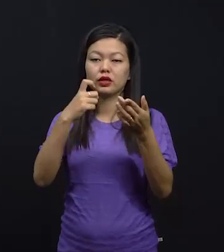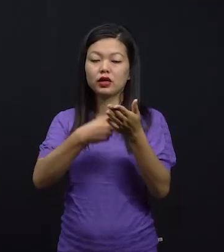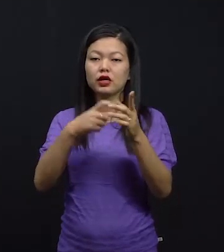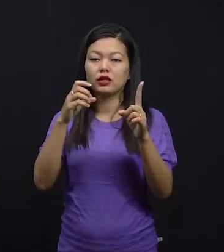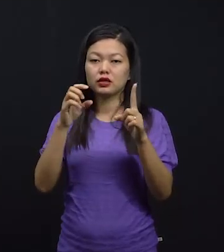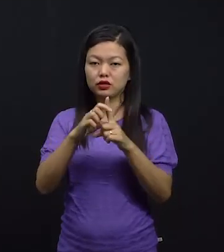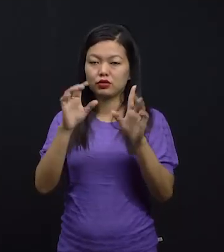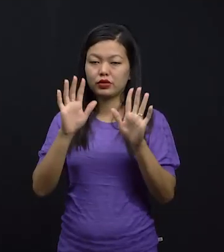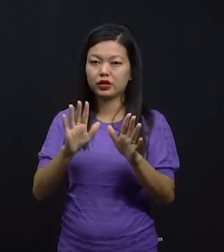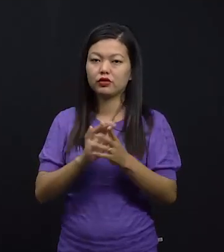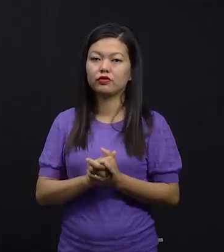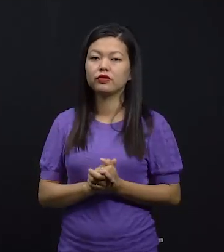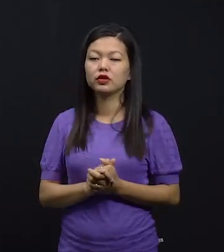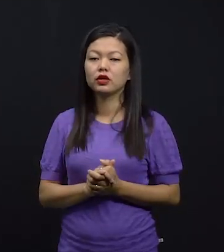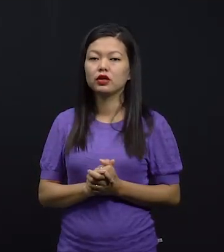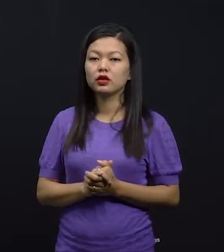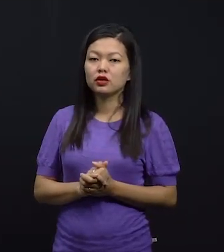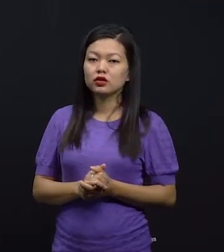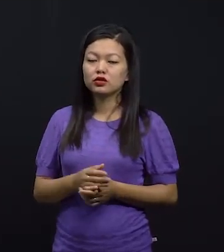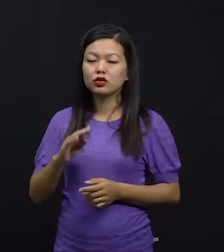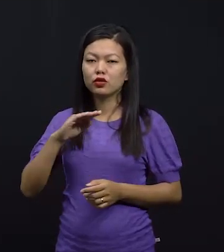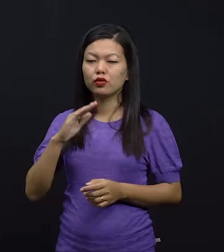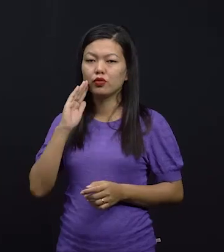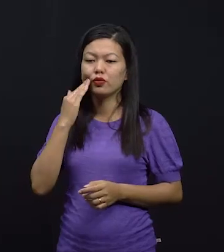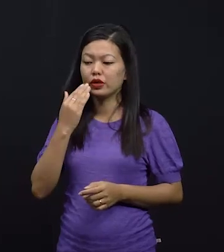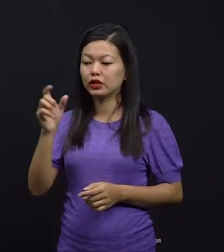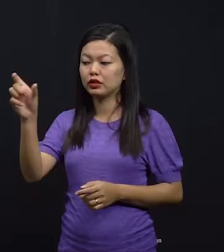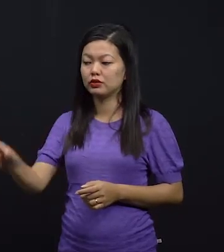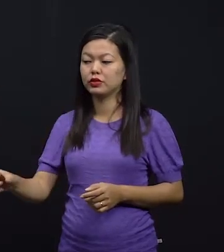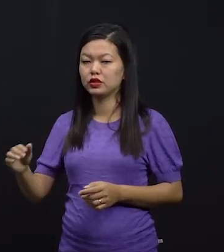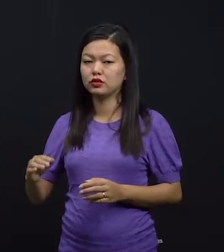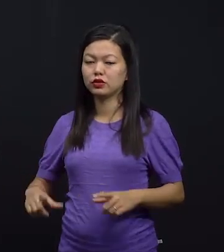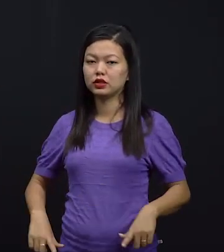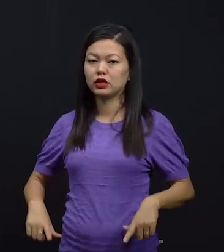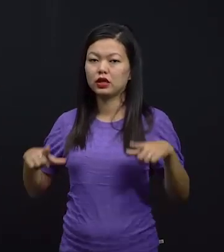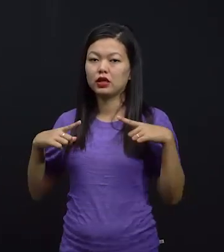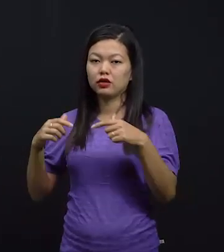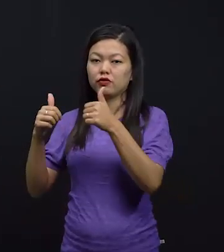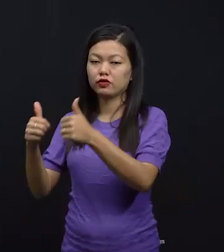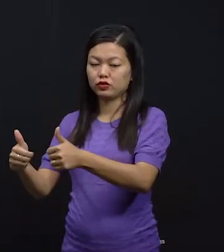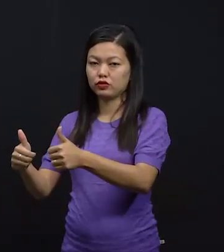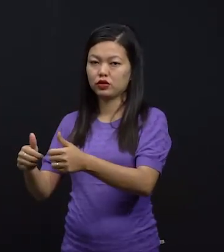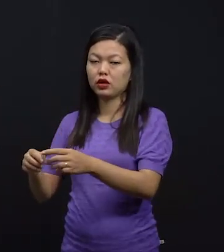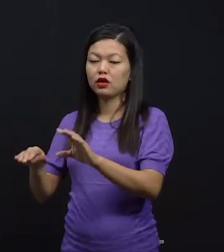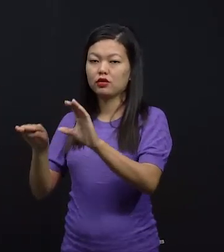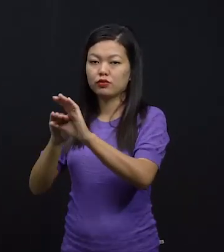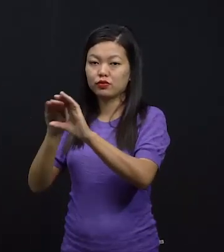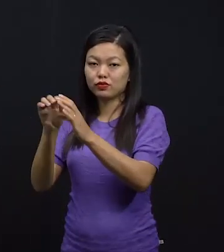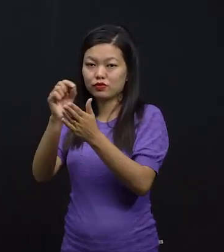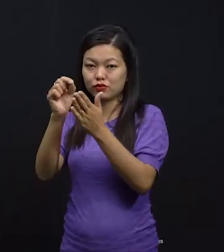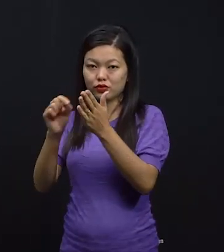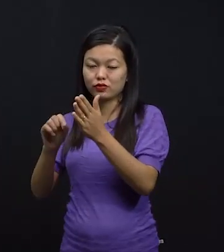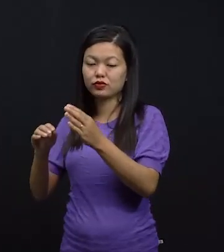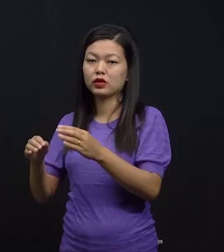his lifetime. But after his death, one of his friends, who was also a poet named Robert Bridges, published